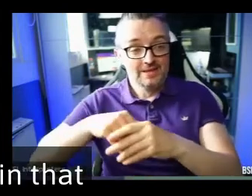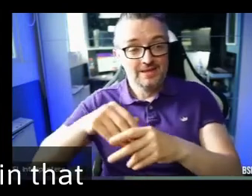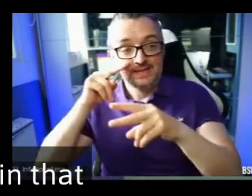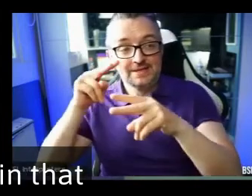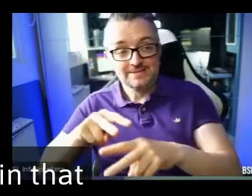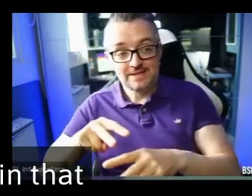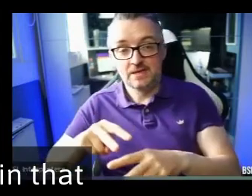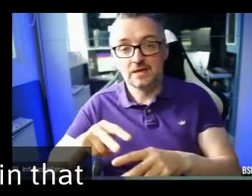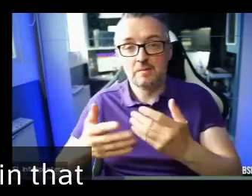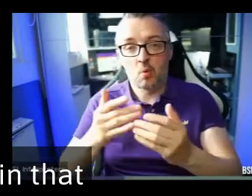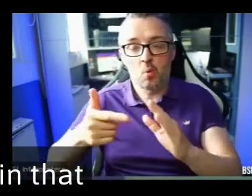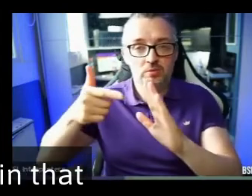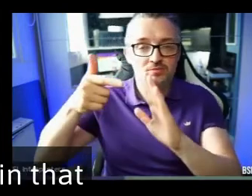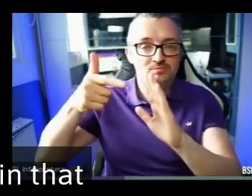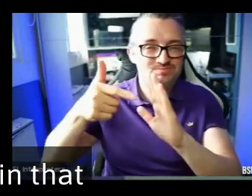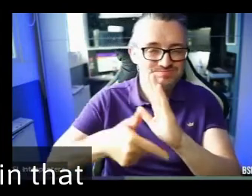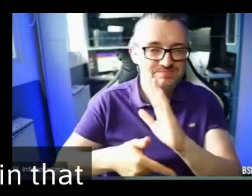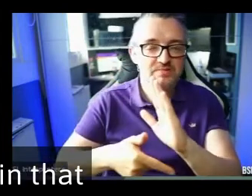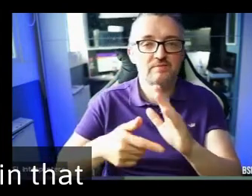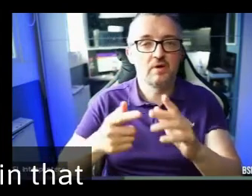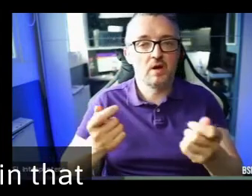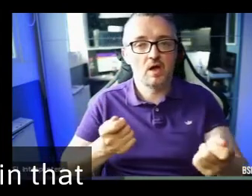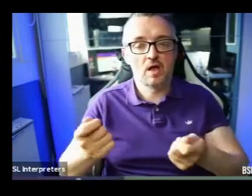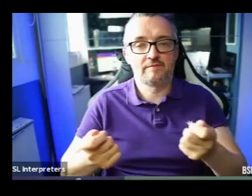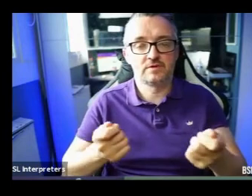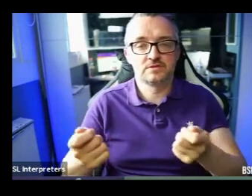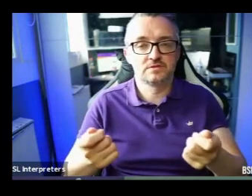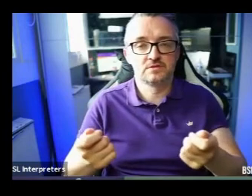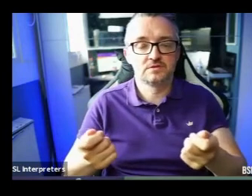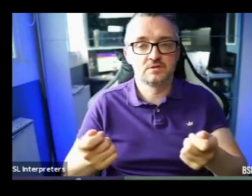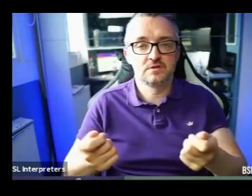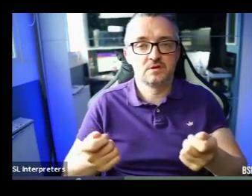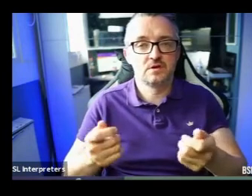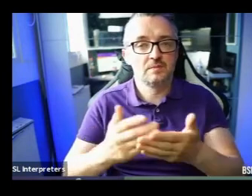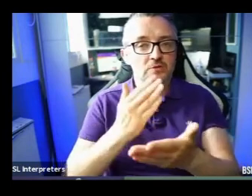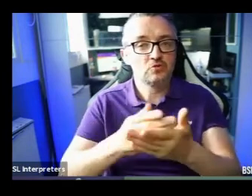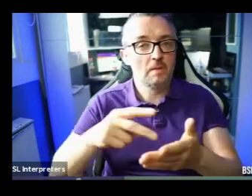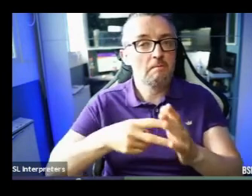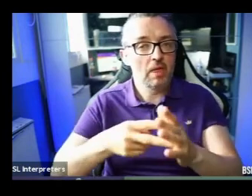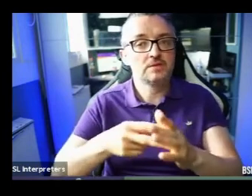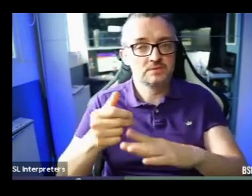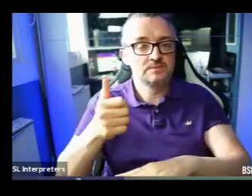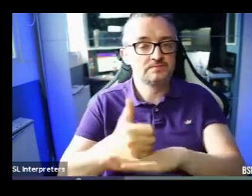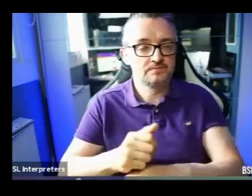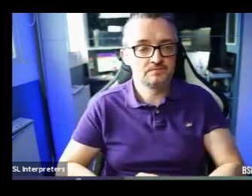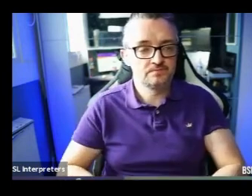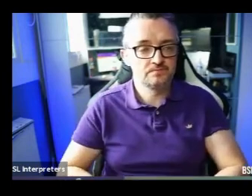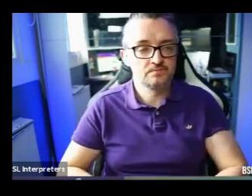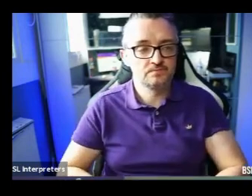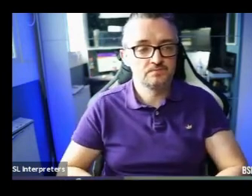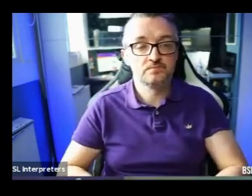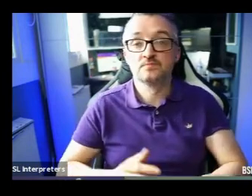within that a much deeper depth of accountability and governance to ensure that these plans are getting